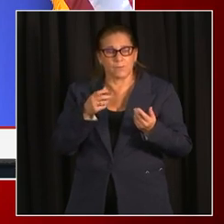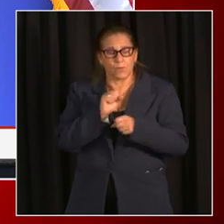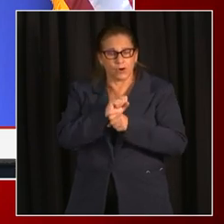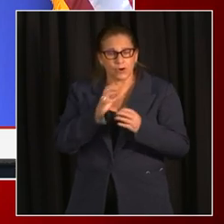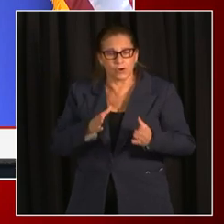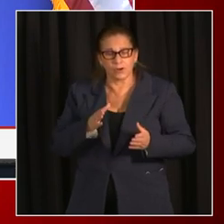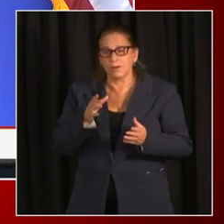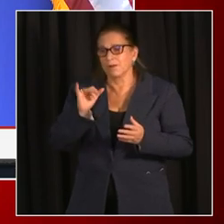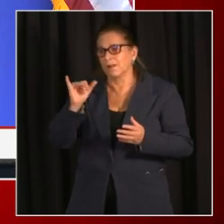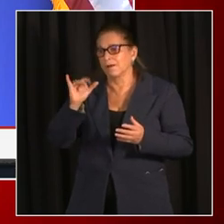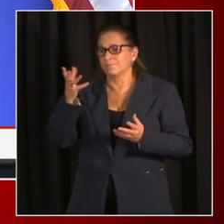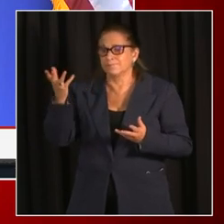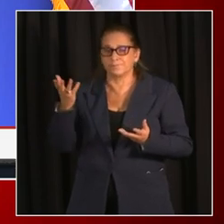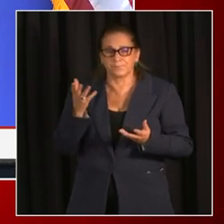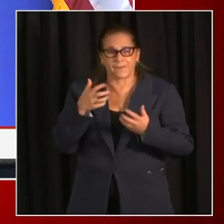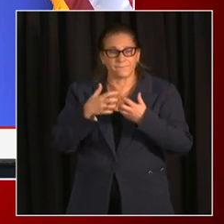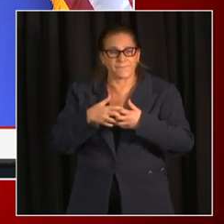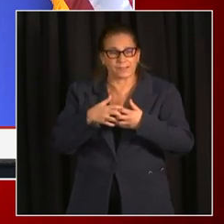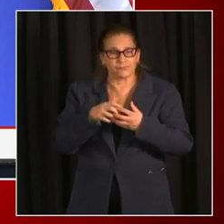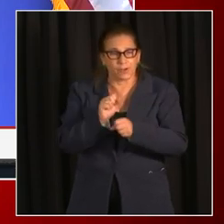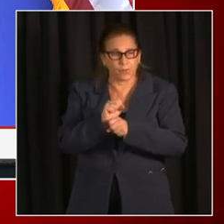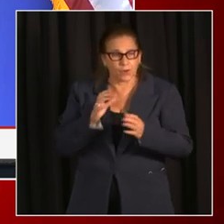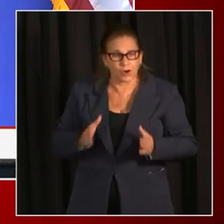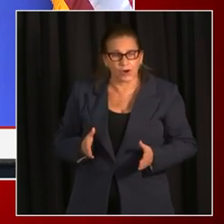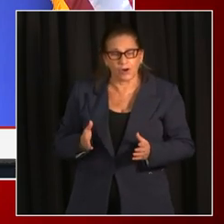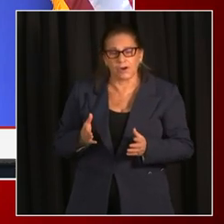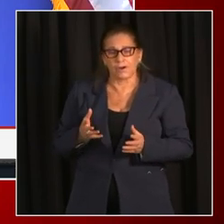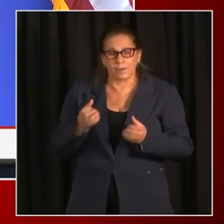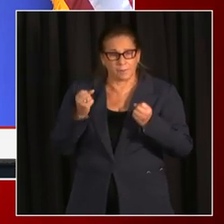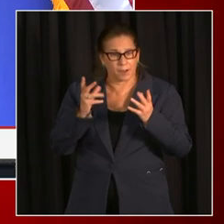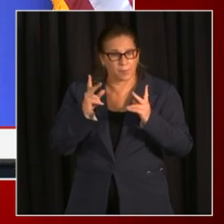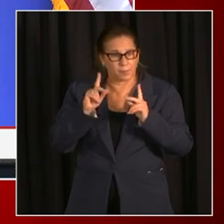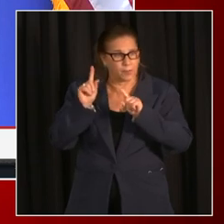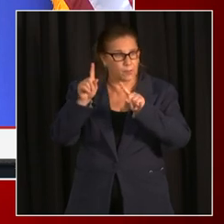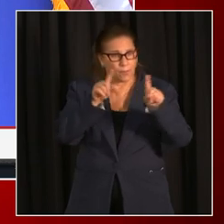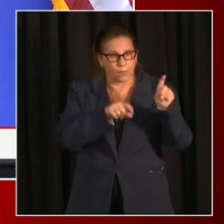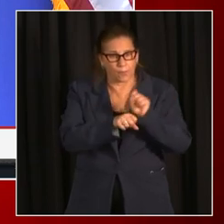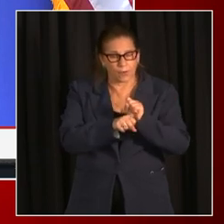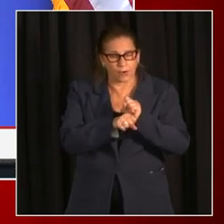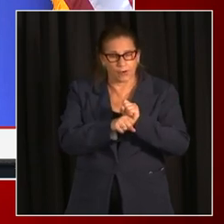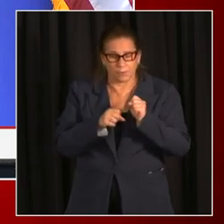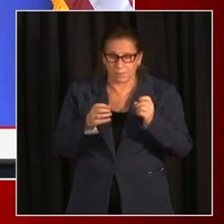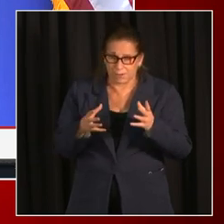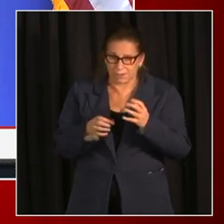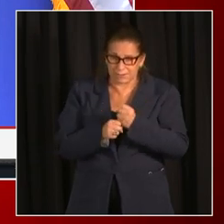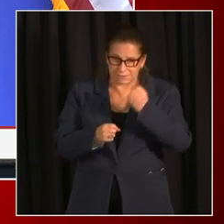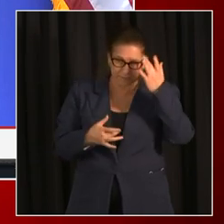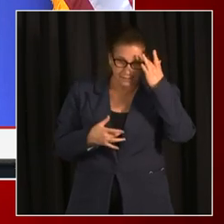who work in food processing plants, and food workers and